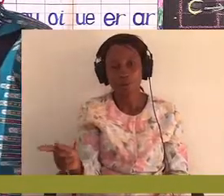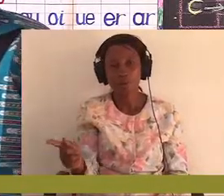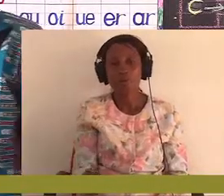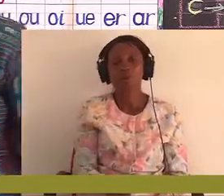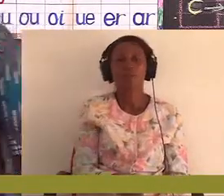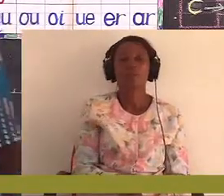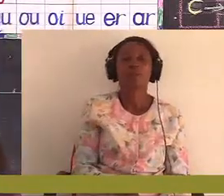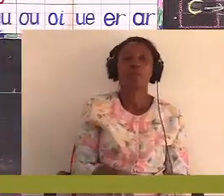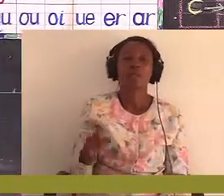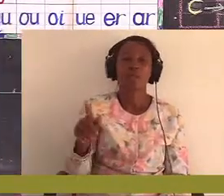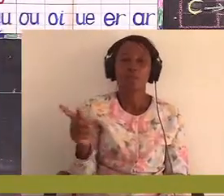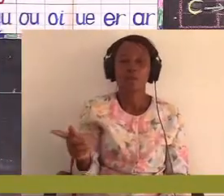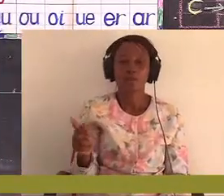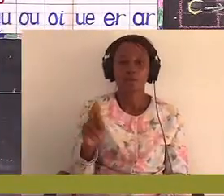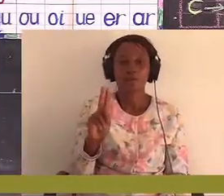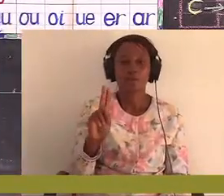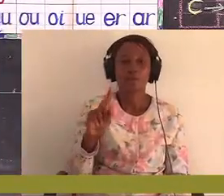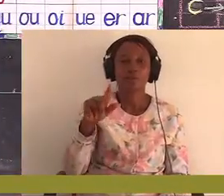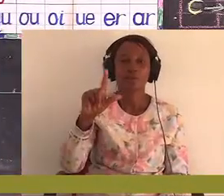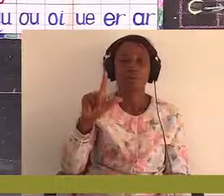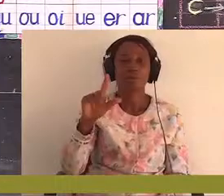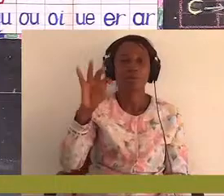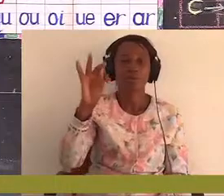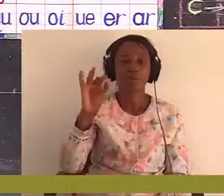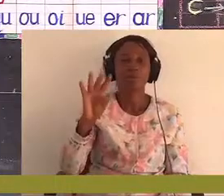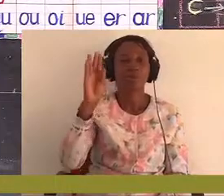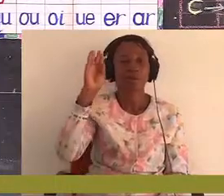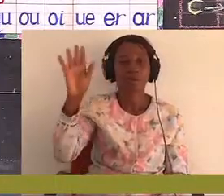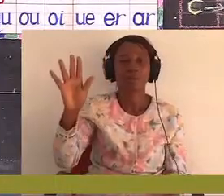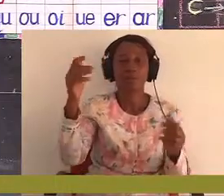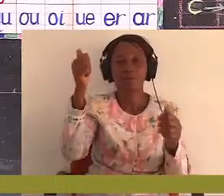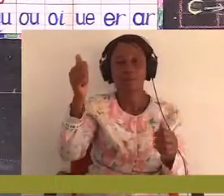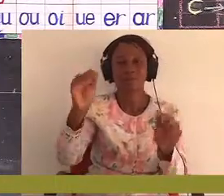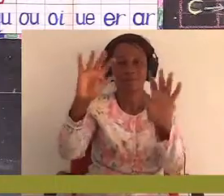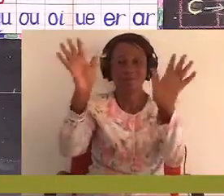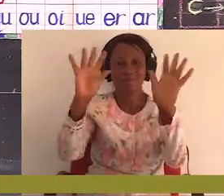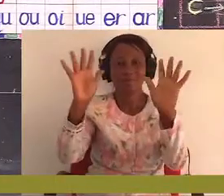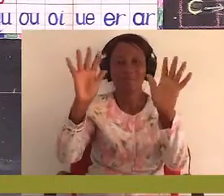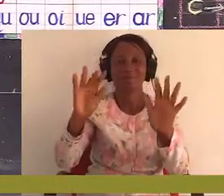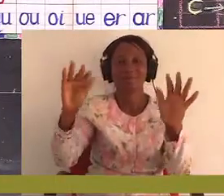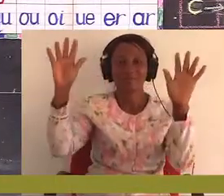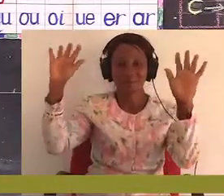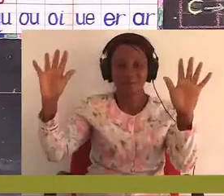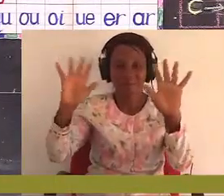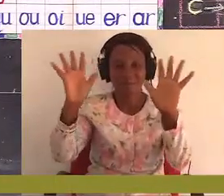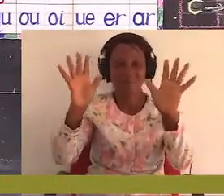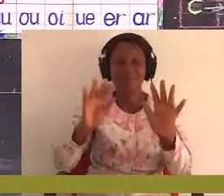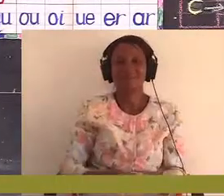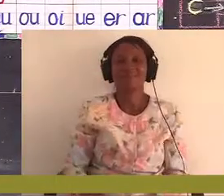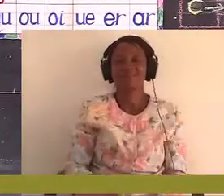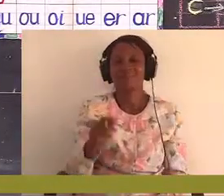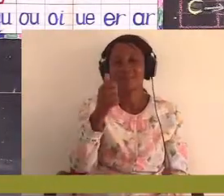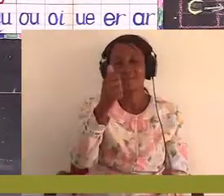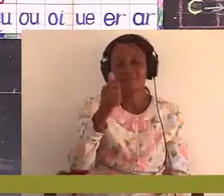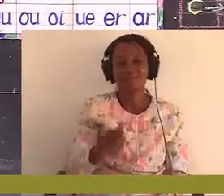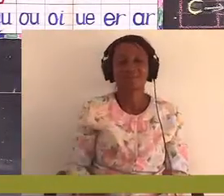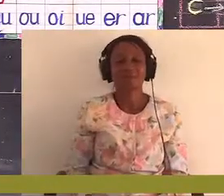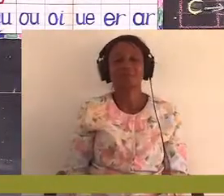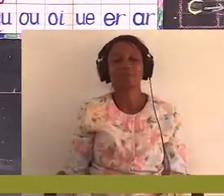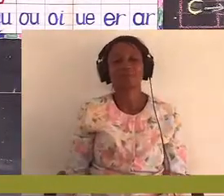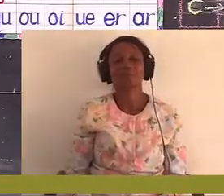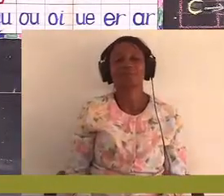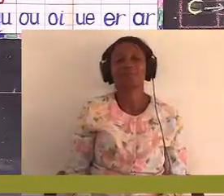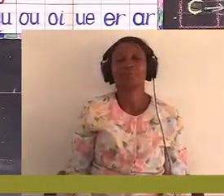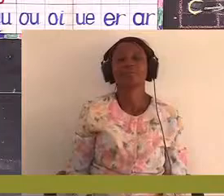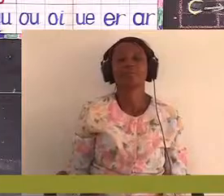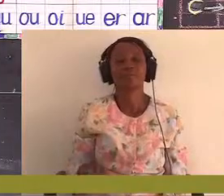begins with g. Thank you. A big clap. Another one. Very good. Let's pause